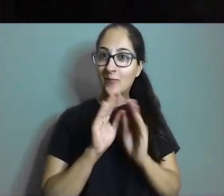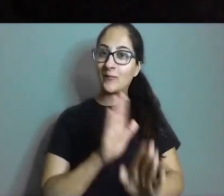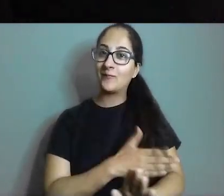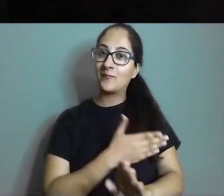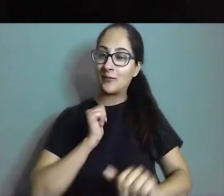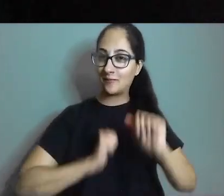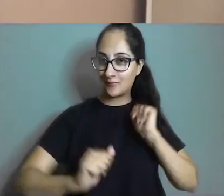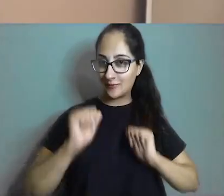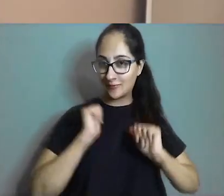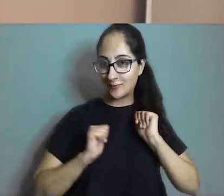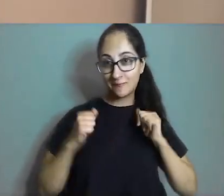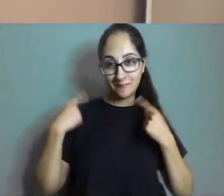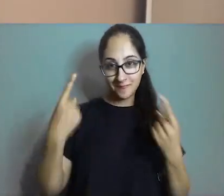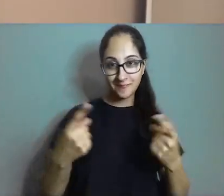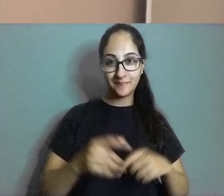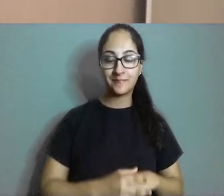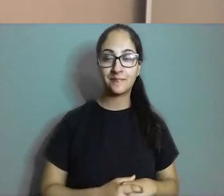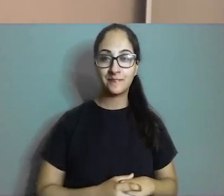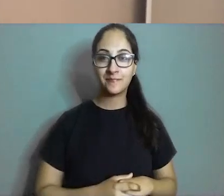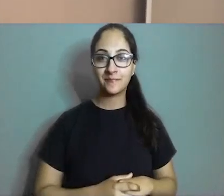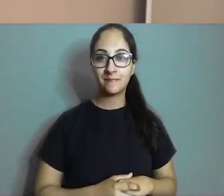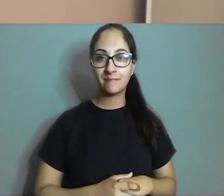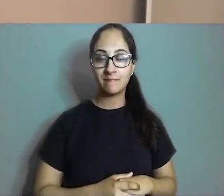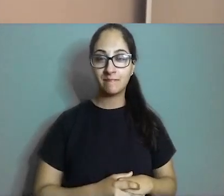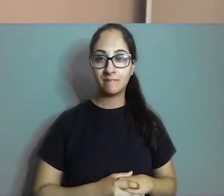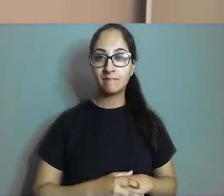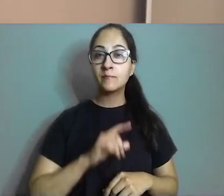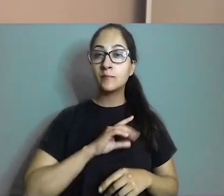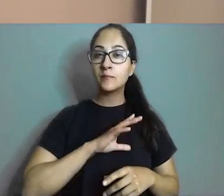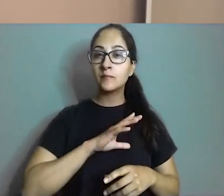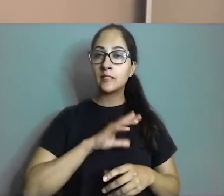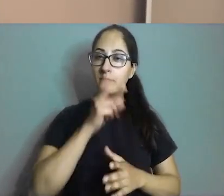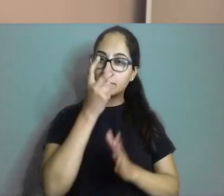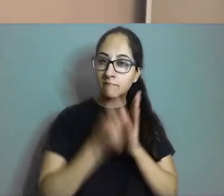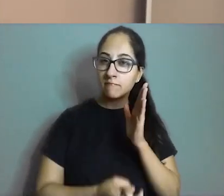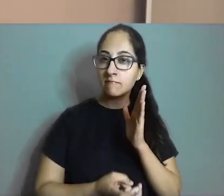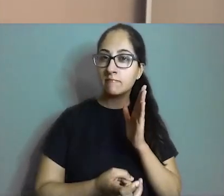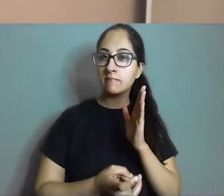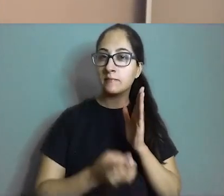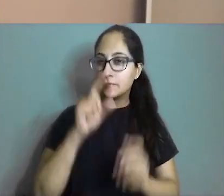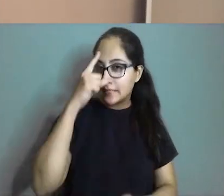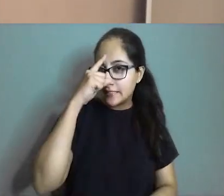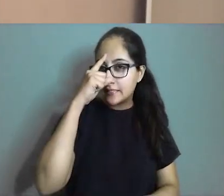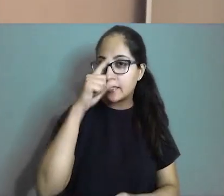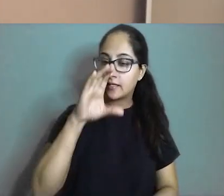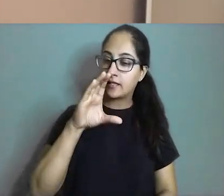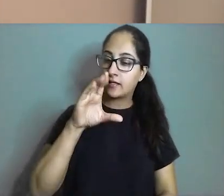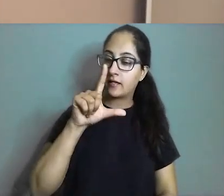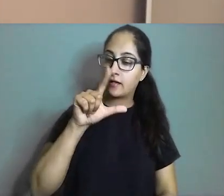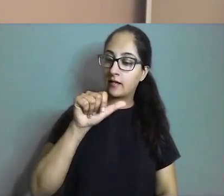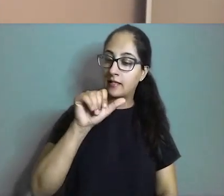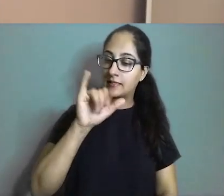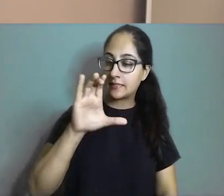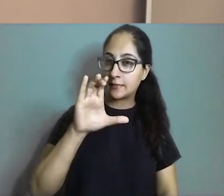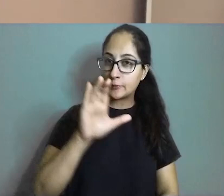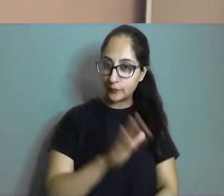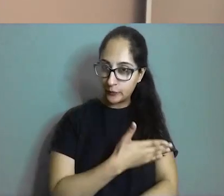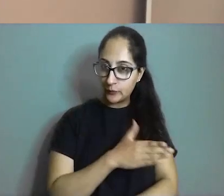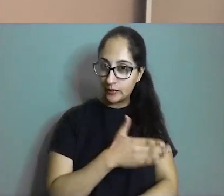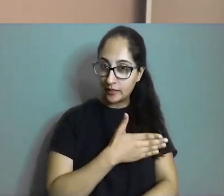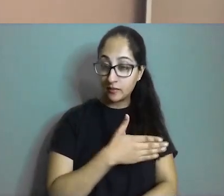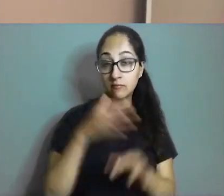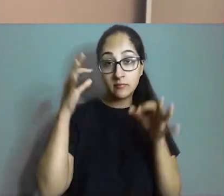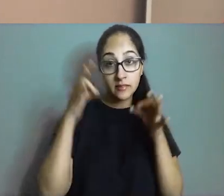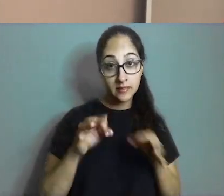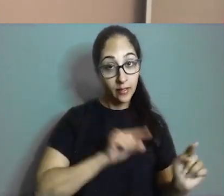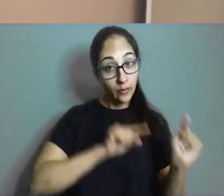started singing more. As my interest in Indian classical music grew deeper, I realized that I needed to go to India to